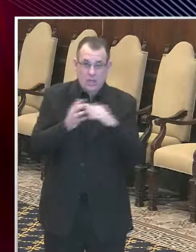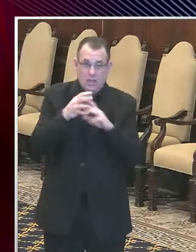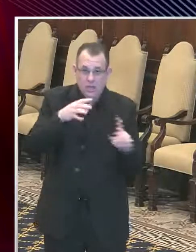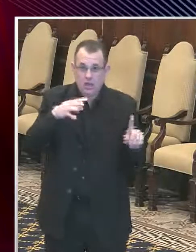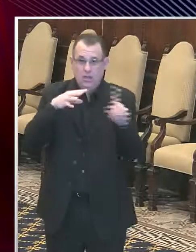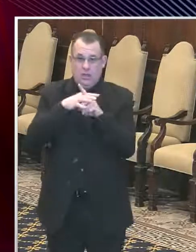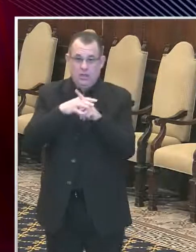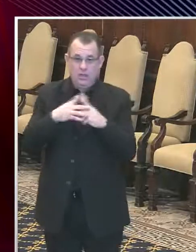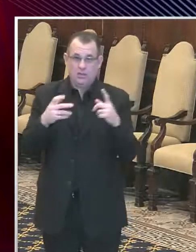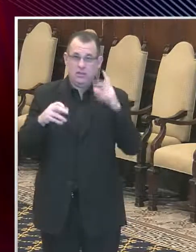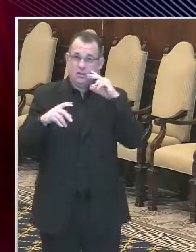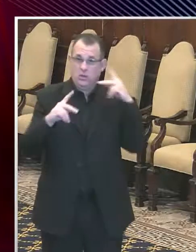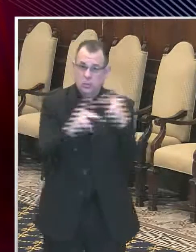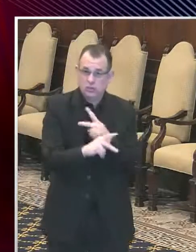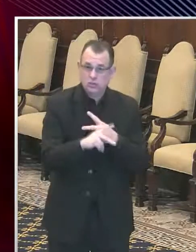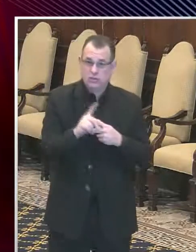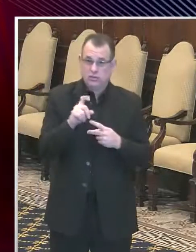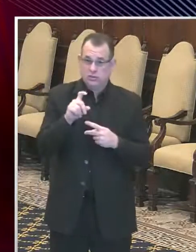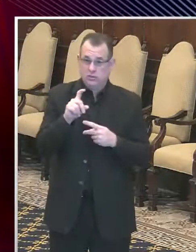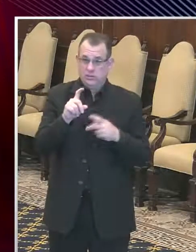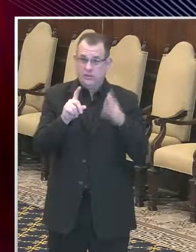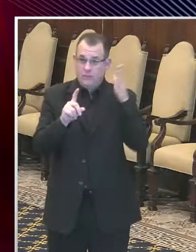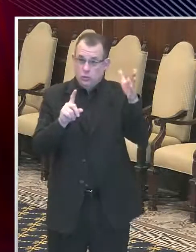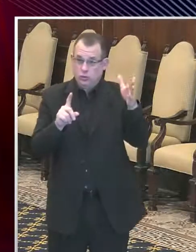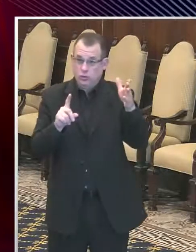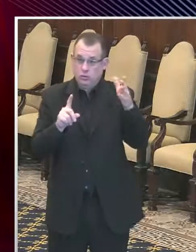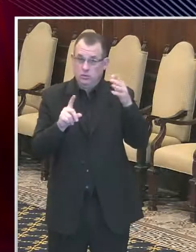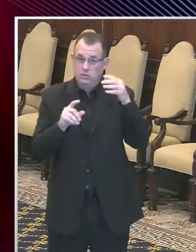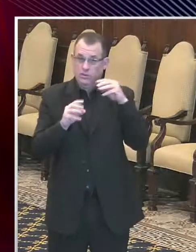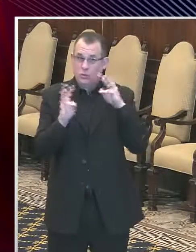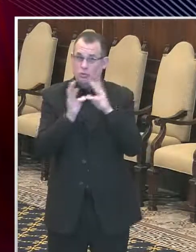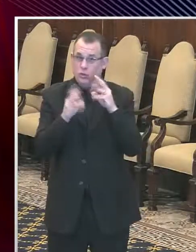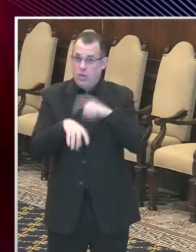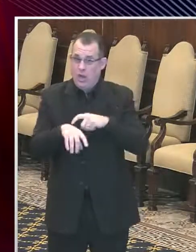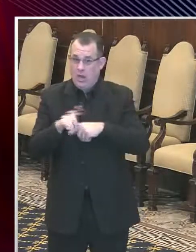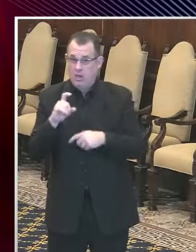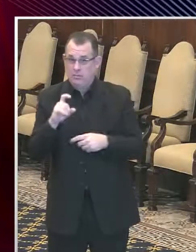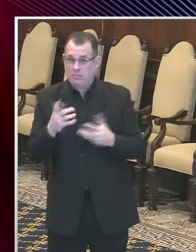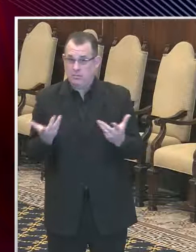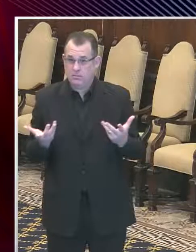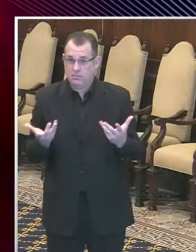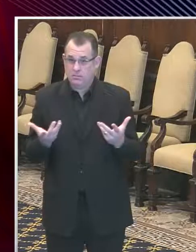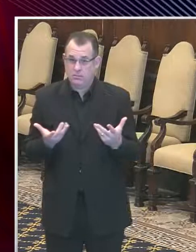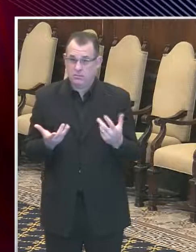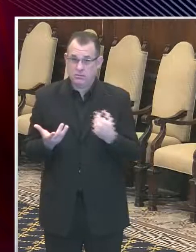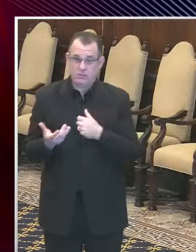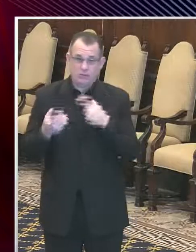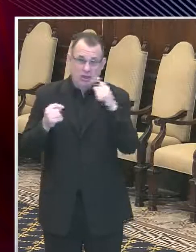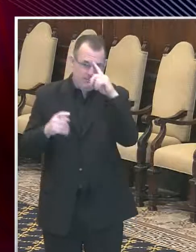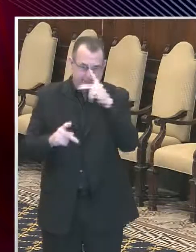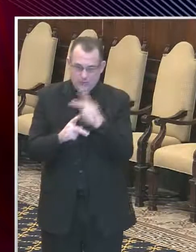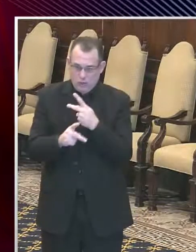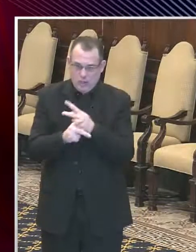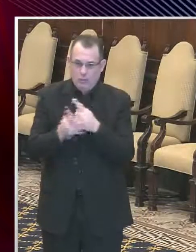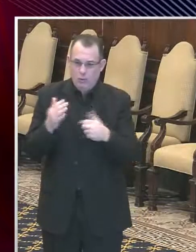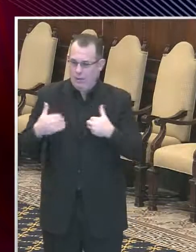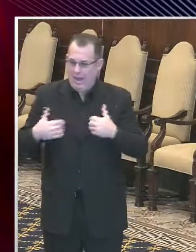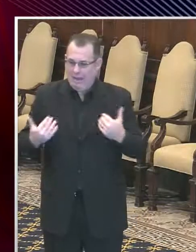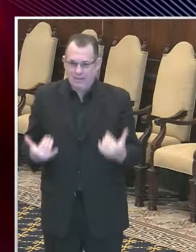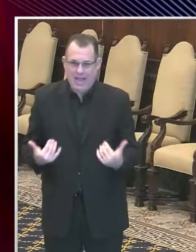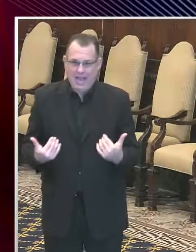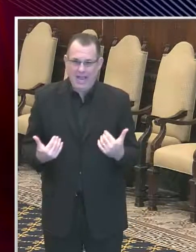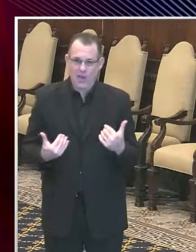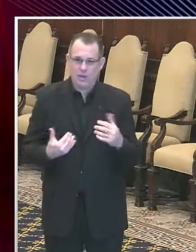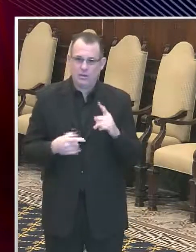manner next winter. I know that we are now dealing with what we have in front of us today, but what measures might be taken now or